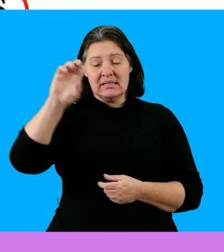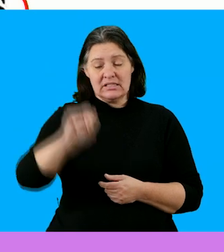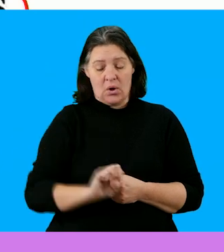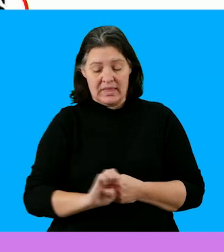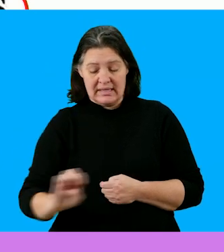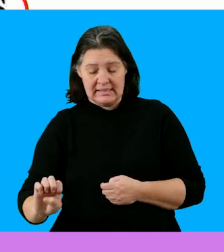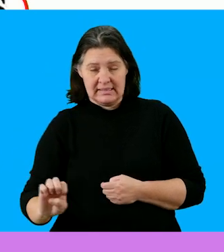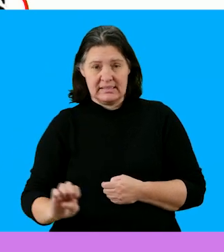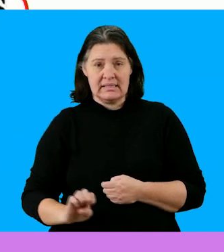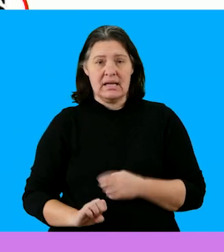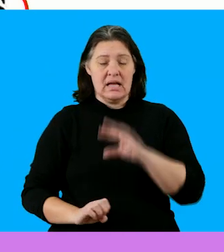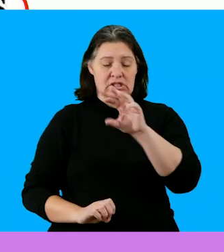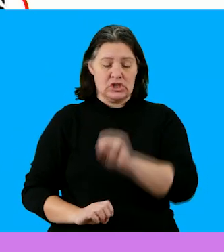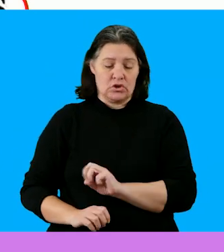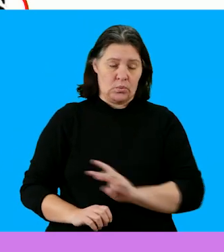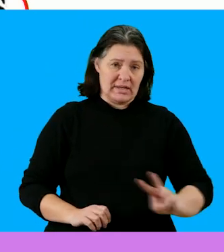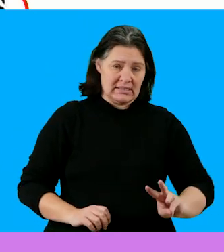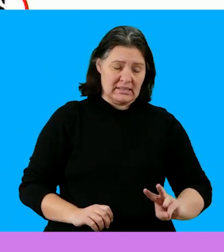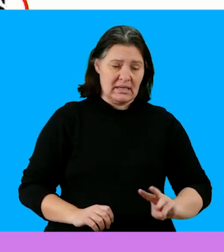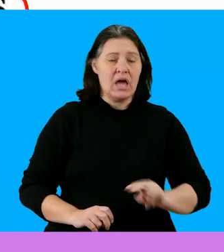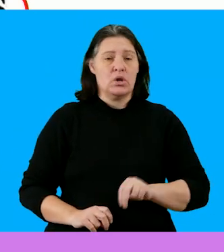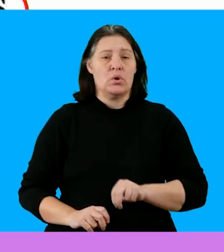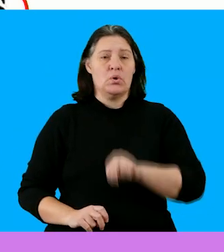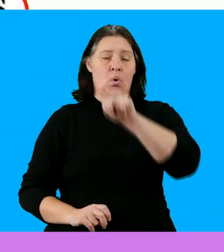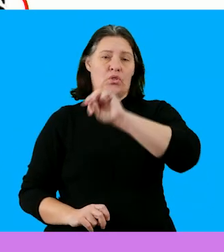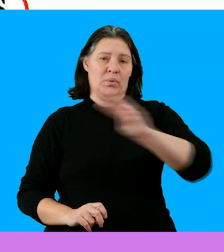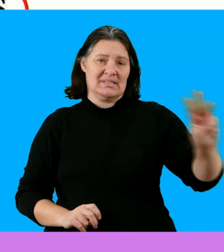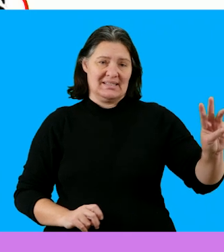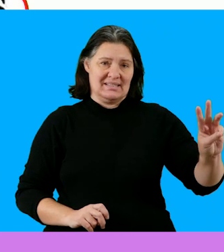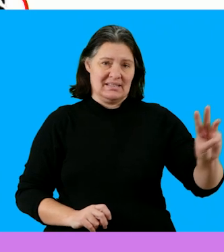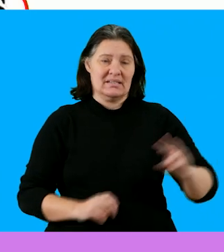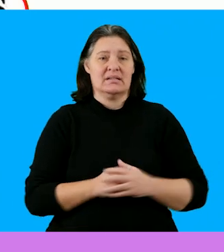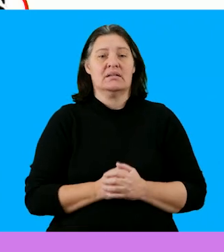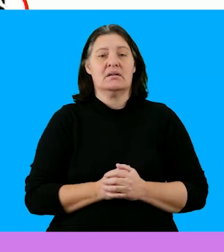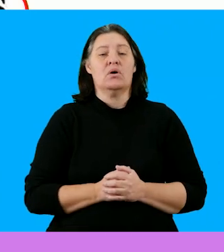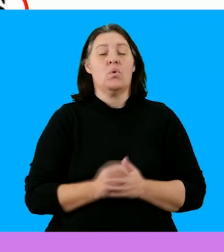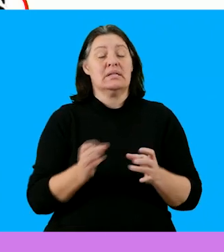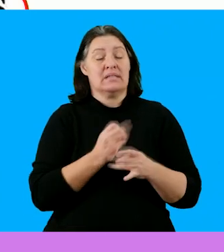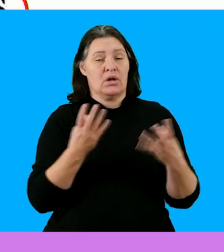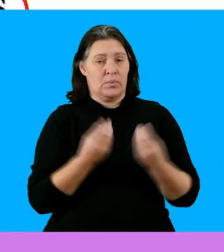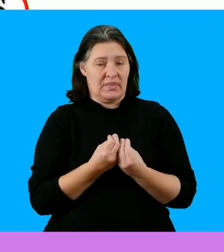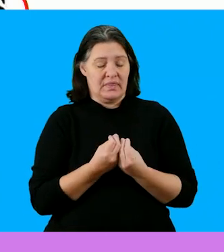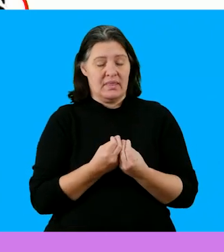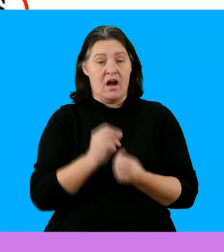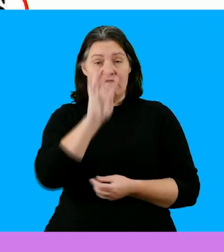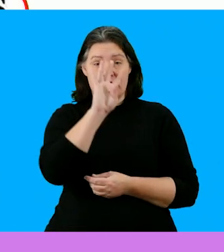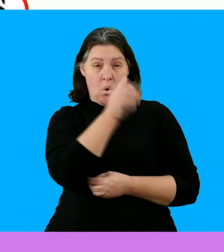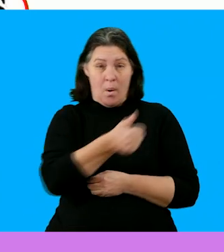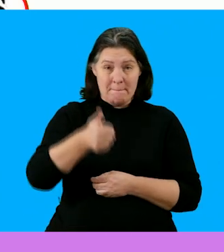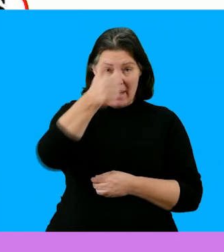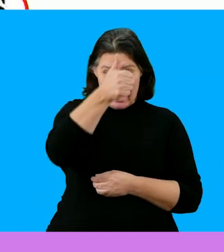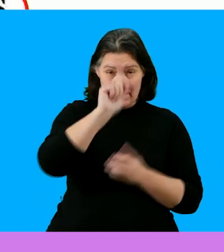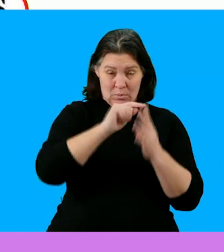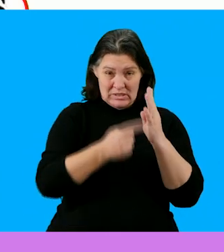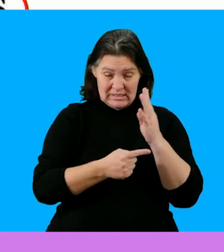southeast, southwest, and northwest. Okay, so that we started off with our